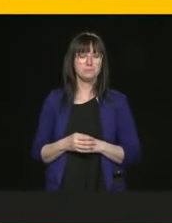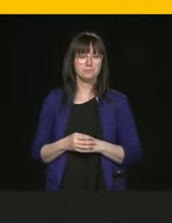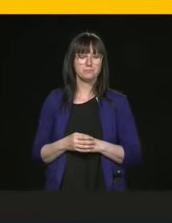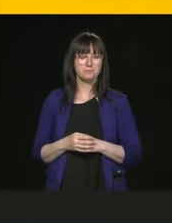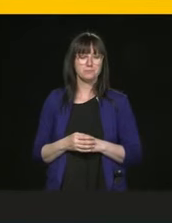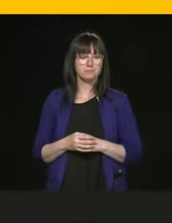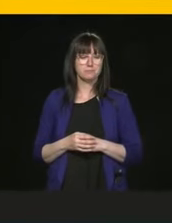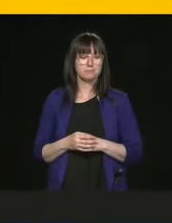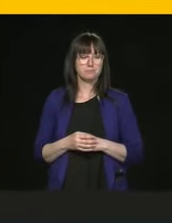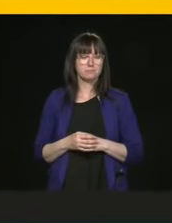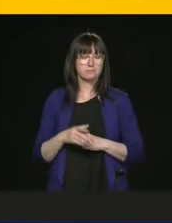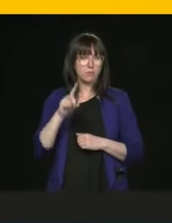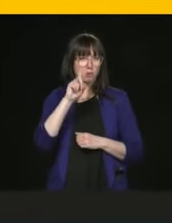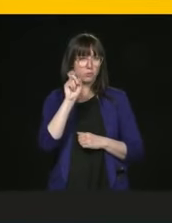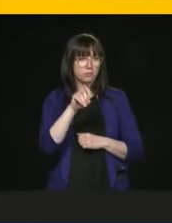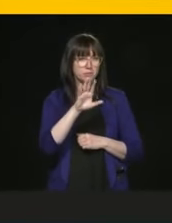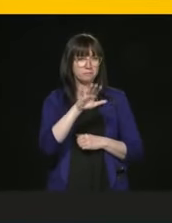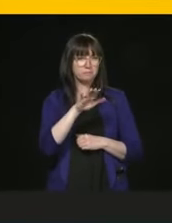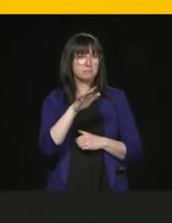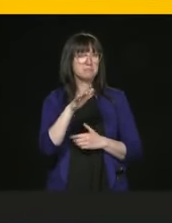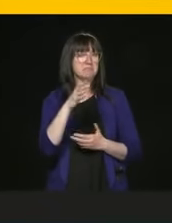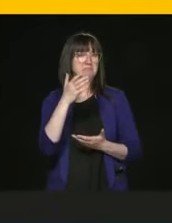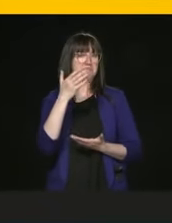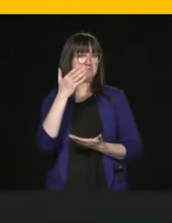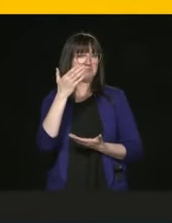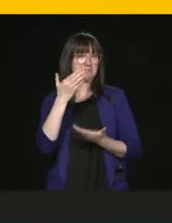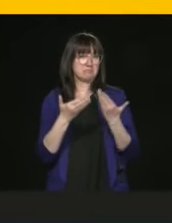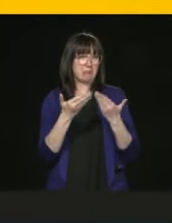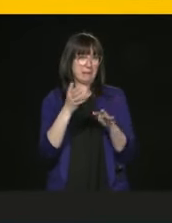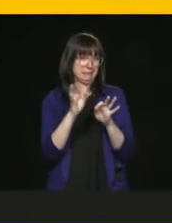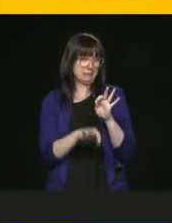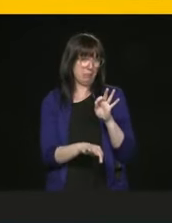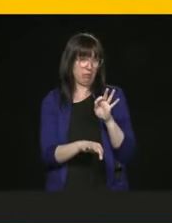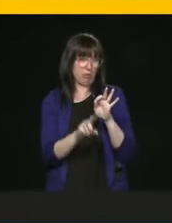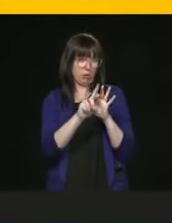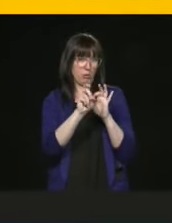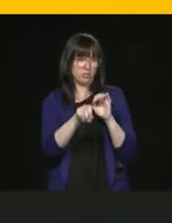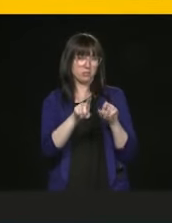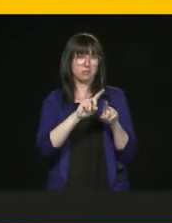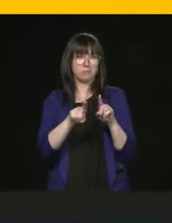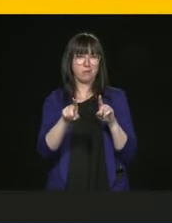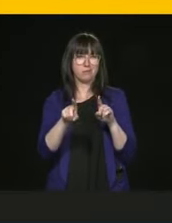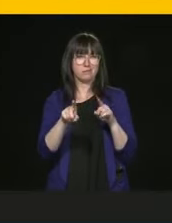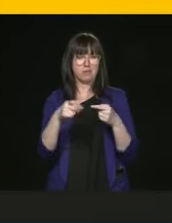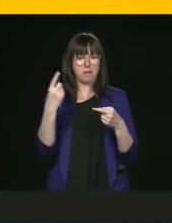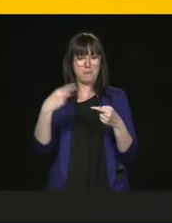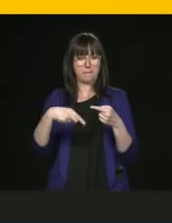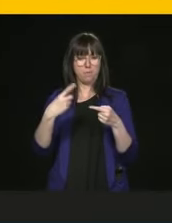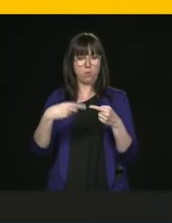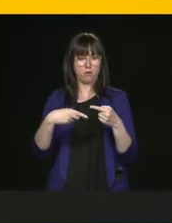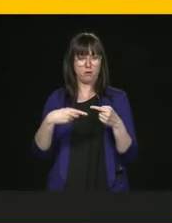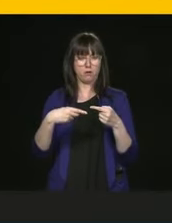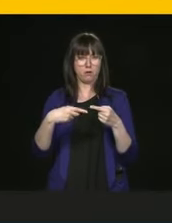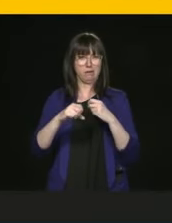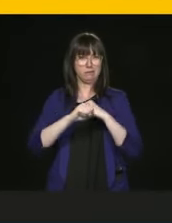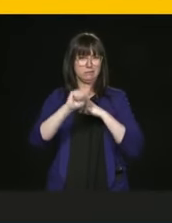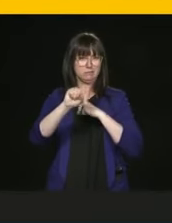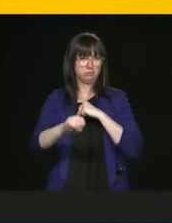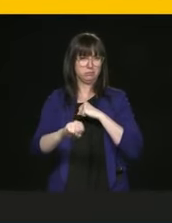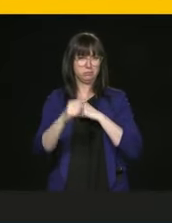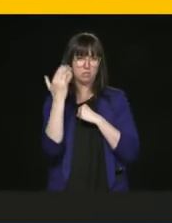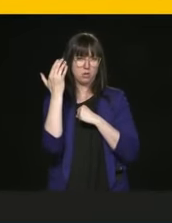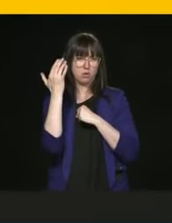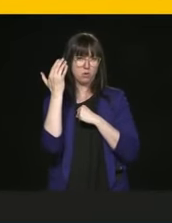have a rather simple question. Why are we extending the closure of the border with the United States? Is it because you are concerned